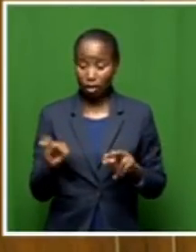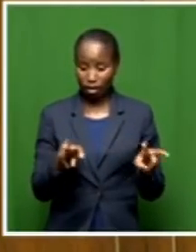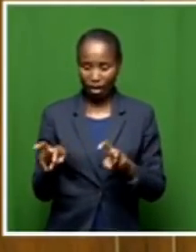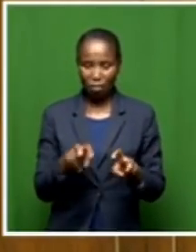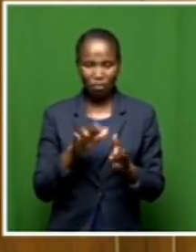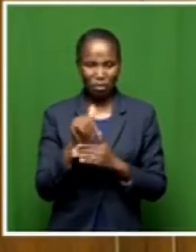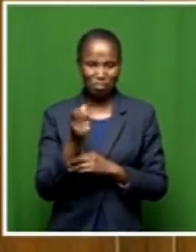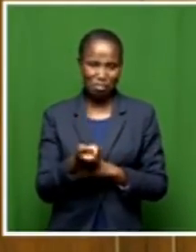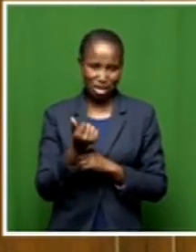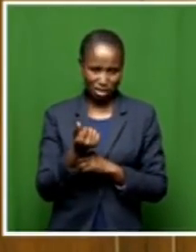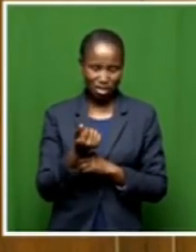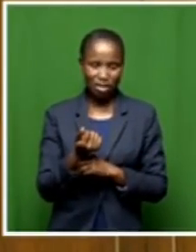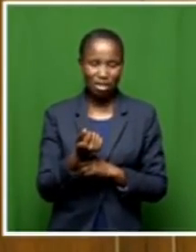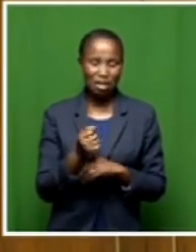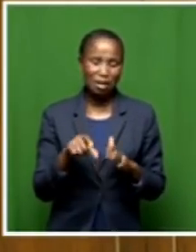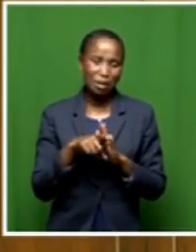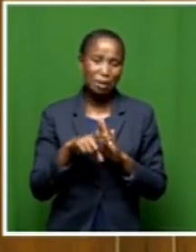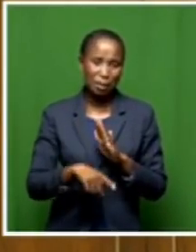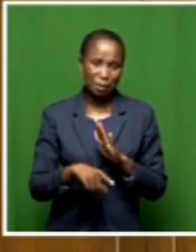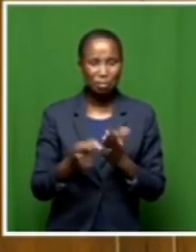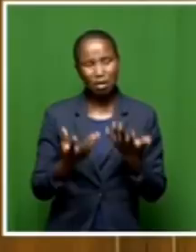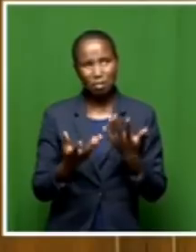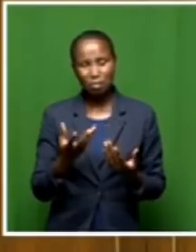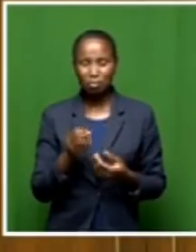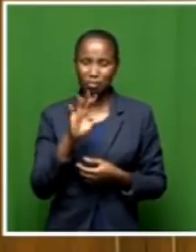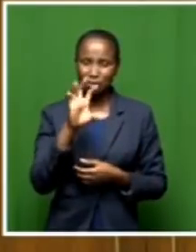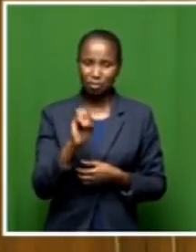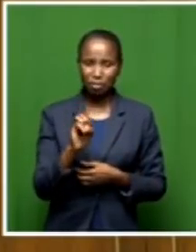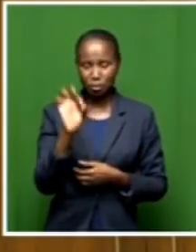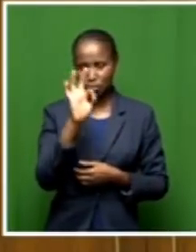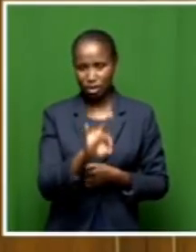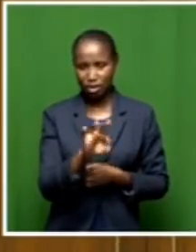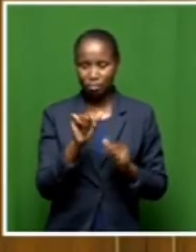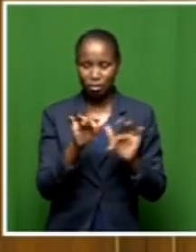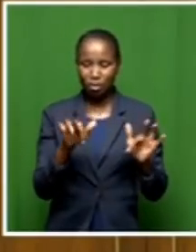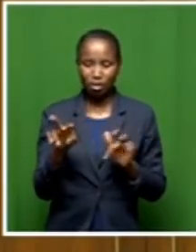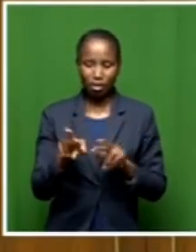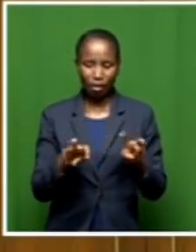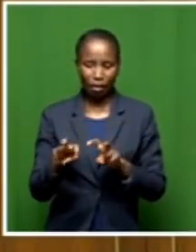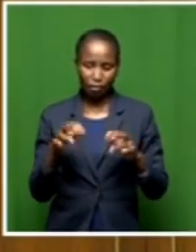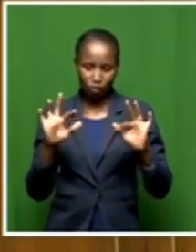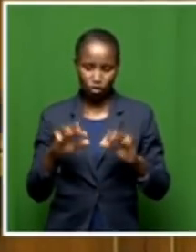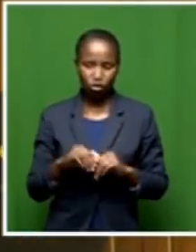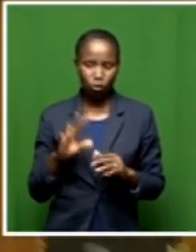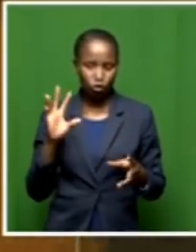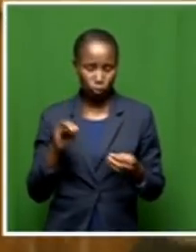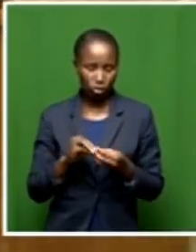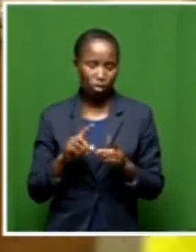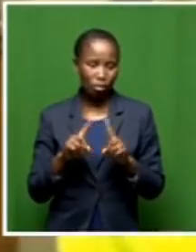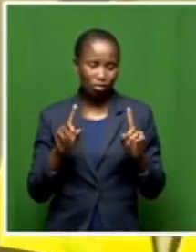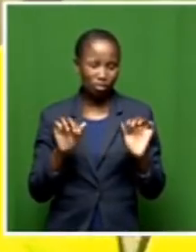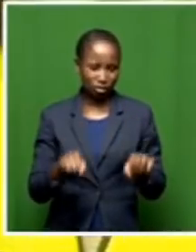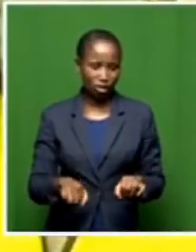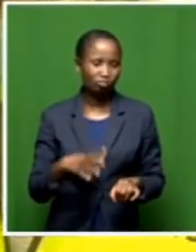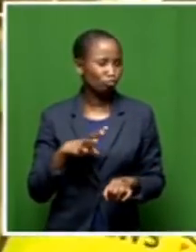like 50% voter turnout overall. But that's basically that, yeah. Thank you very much.